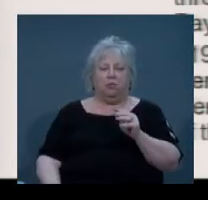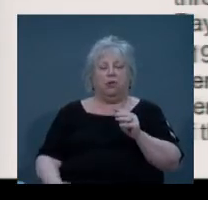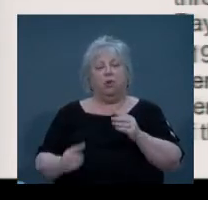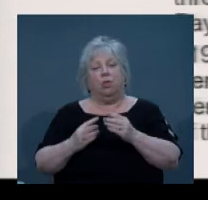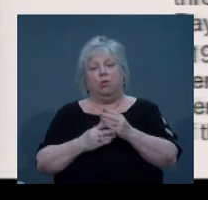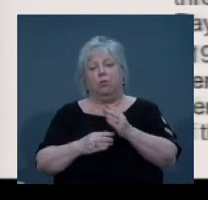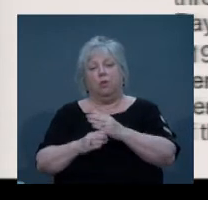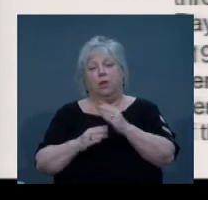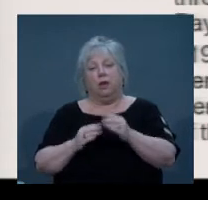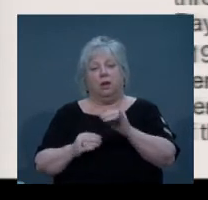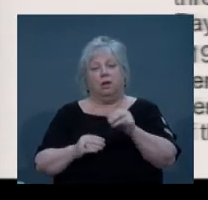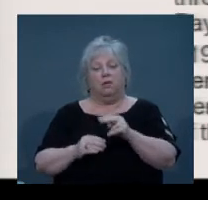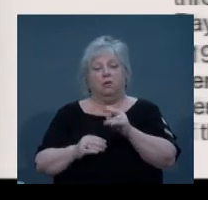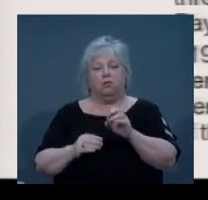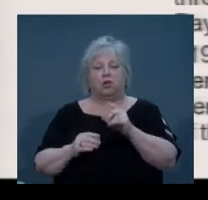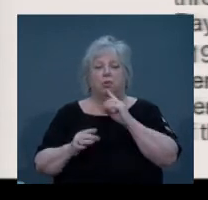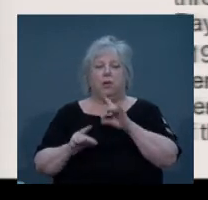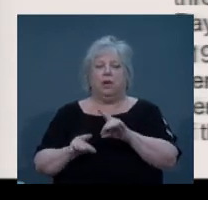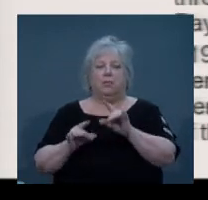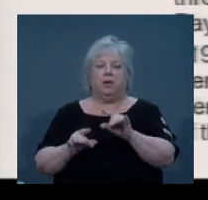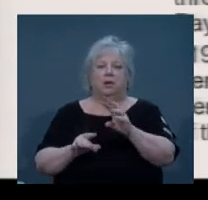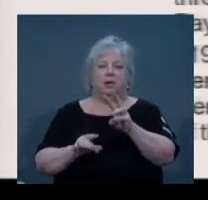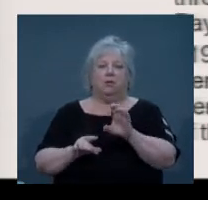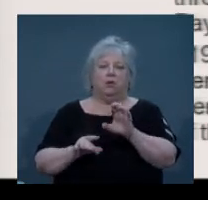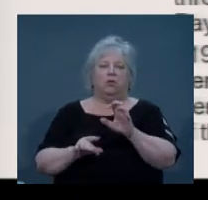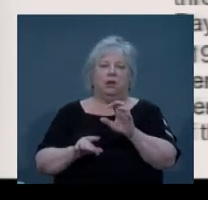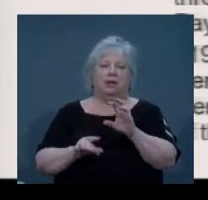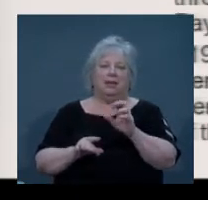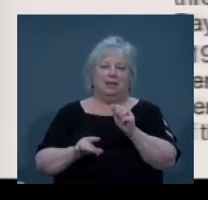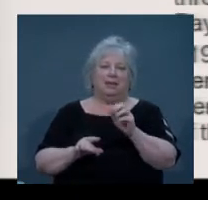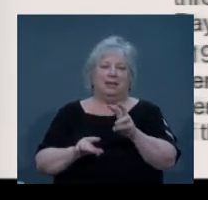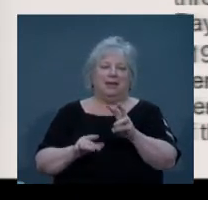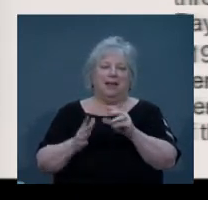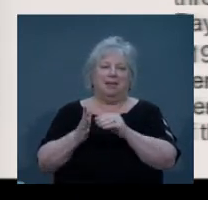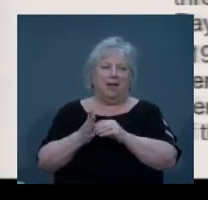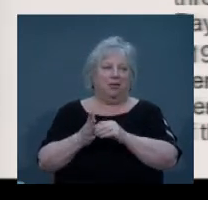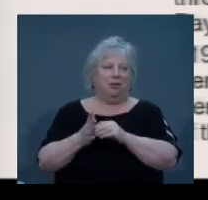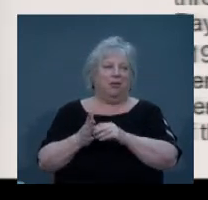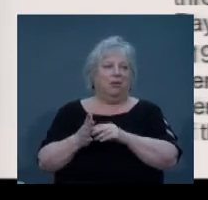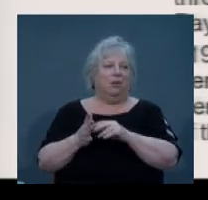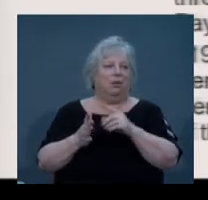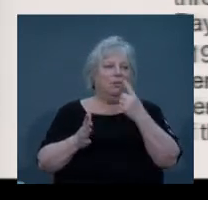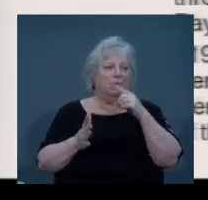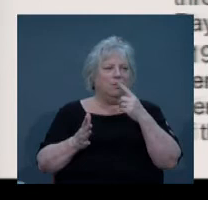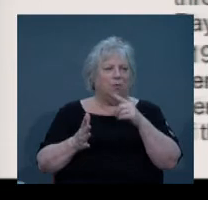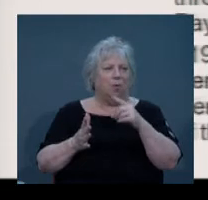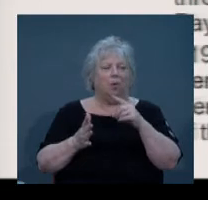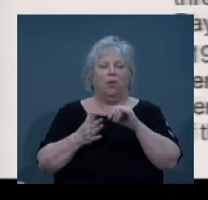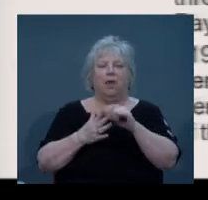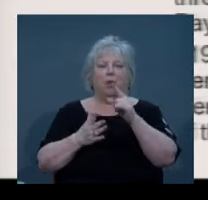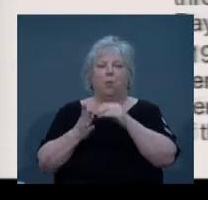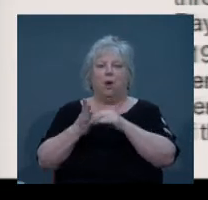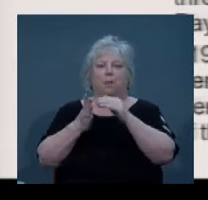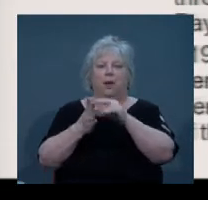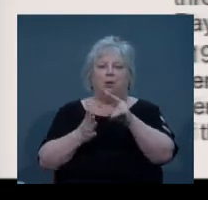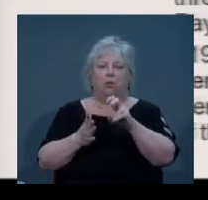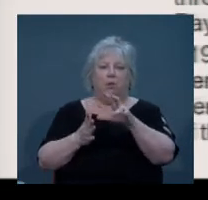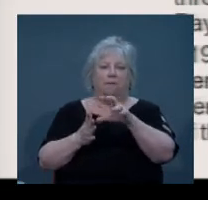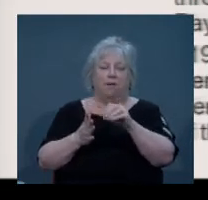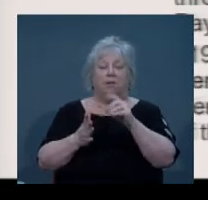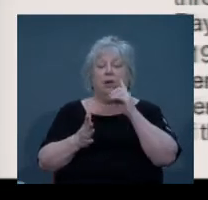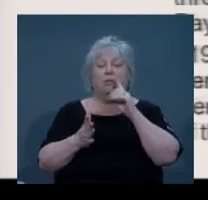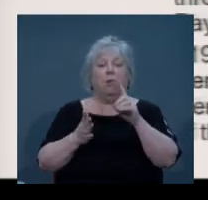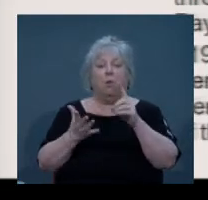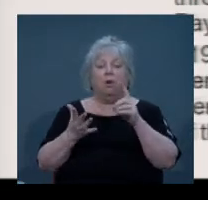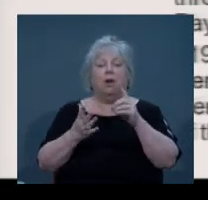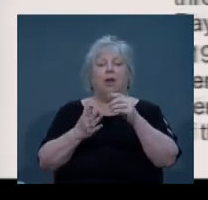end of June, we had expended $616,000. What that is for, what that $1,250,000 is for